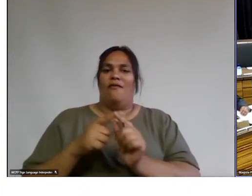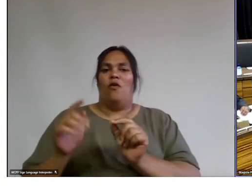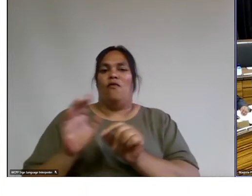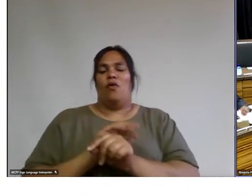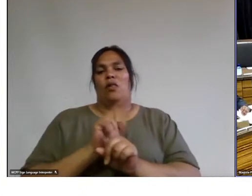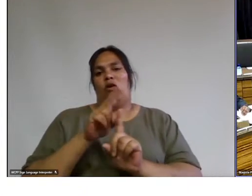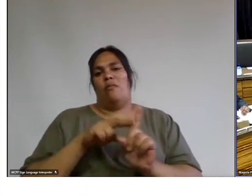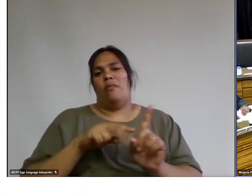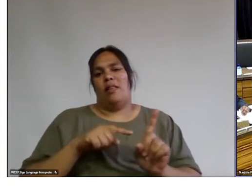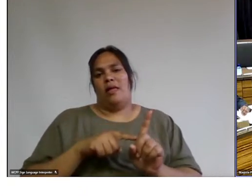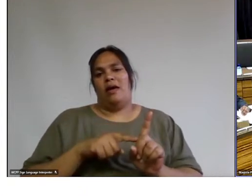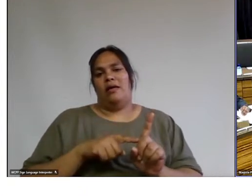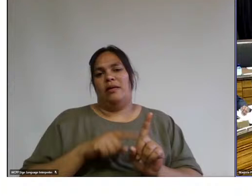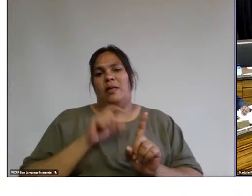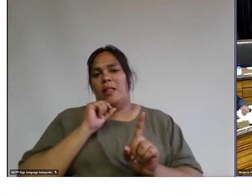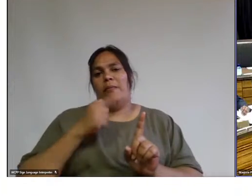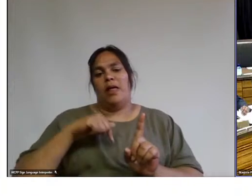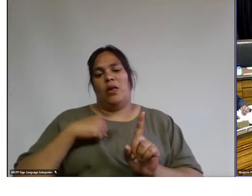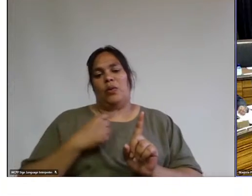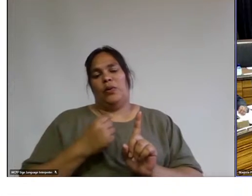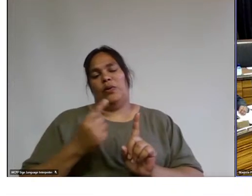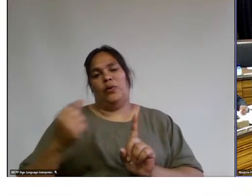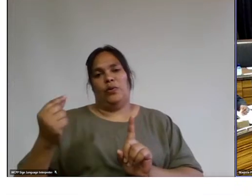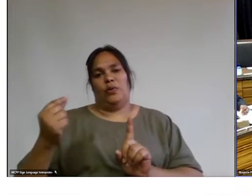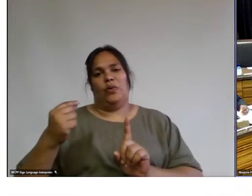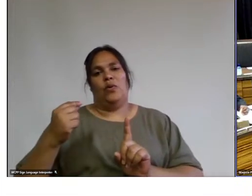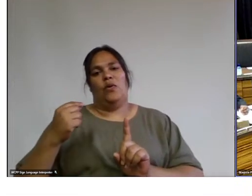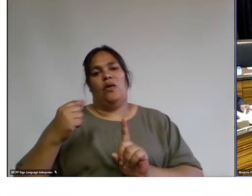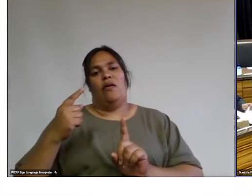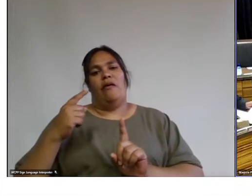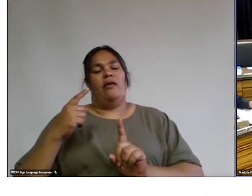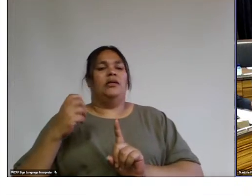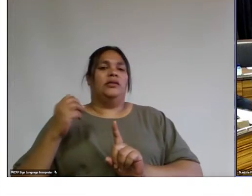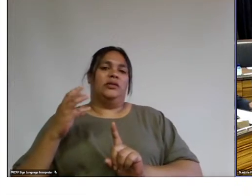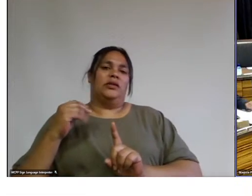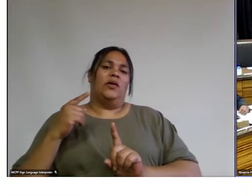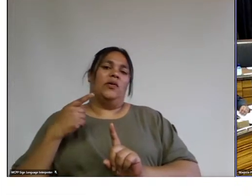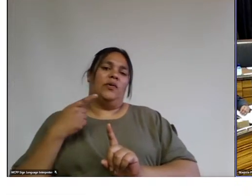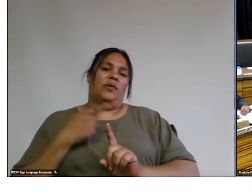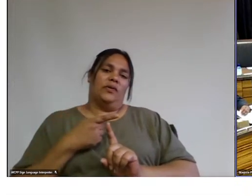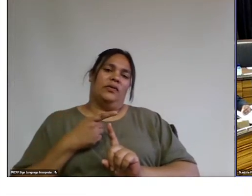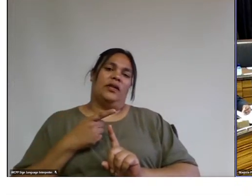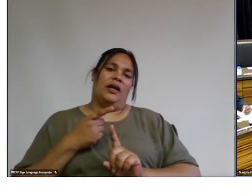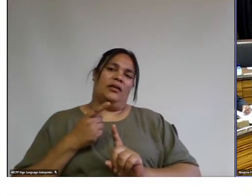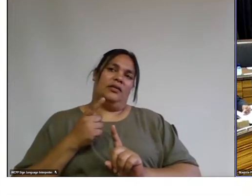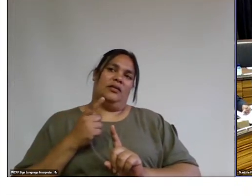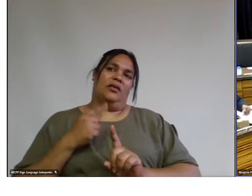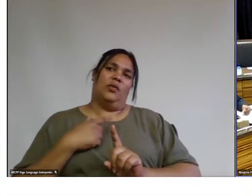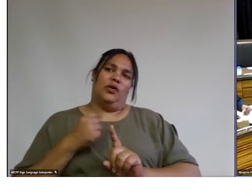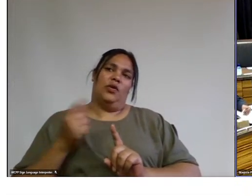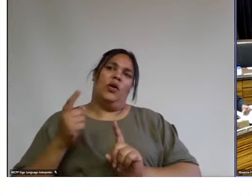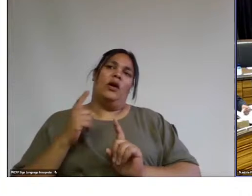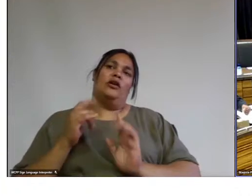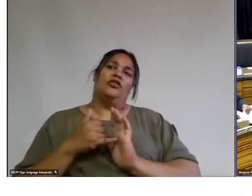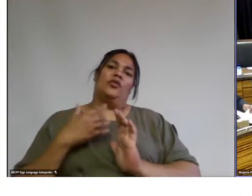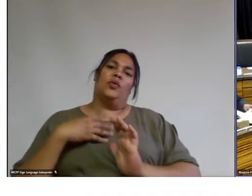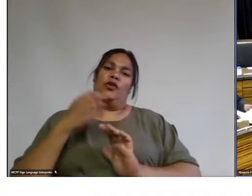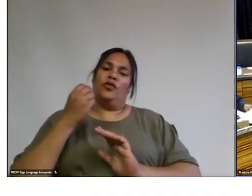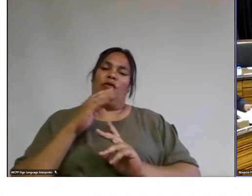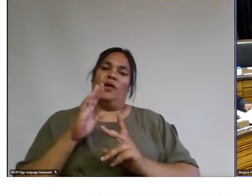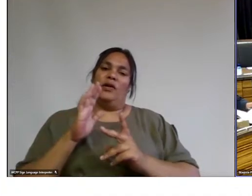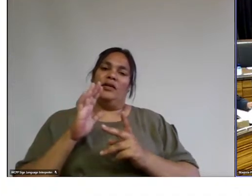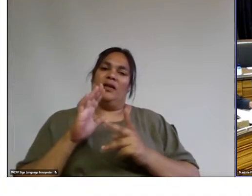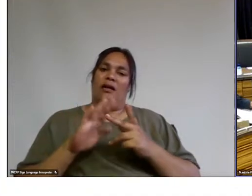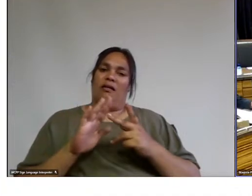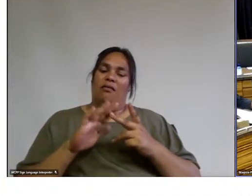with what we have put down, which is essentially our own rule book. So that is being fixed, Chairperson. I just wanted to say that. I think the second thing that I wanted